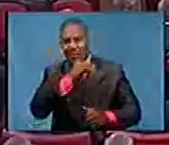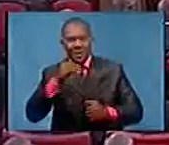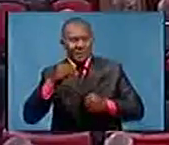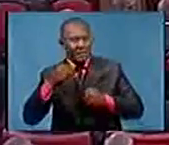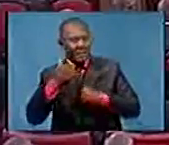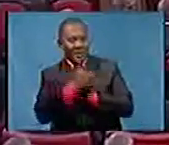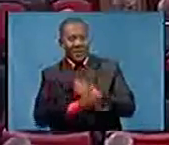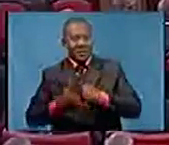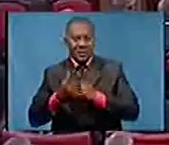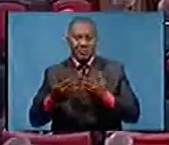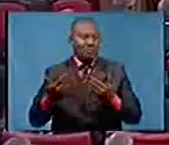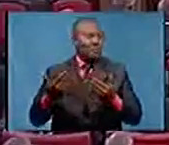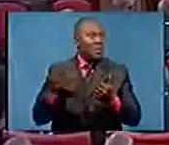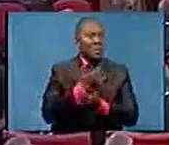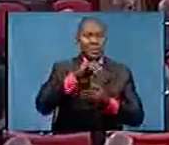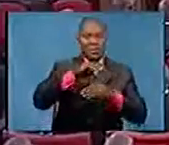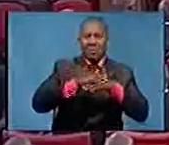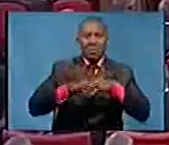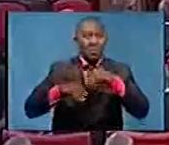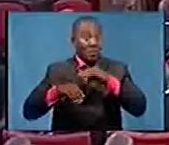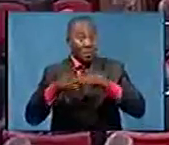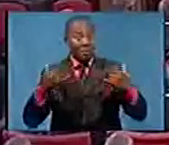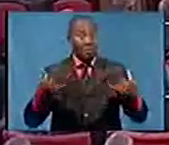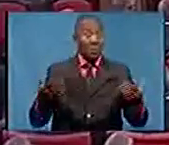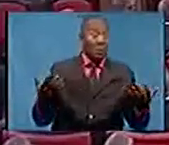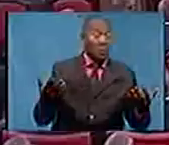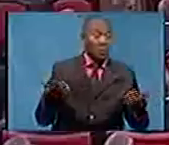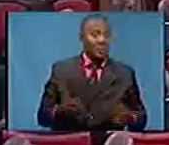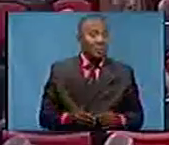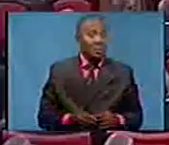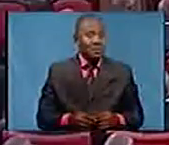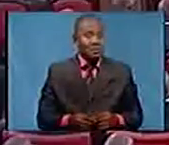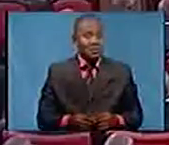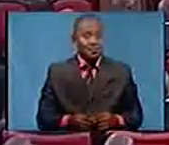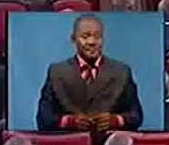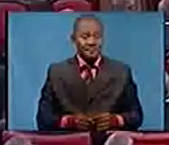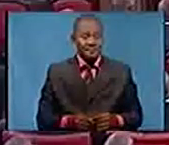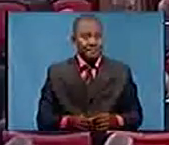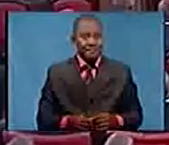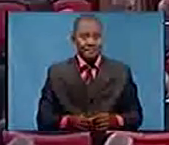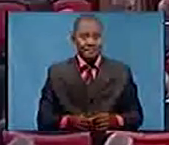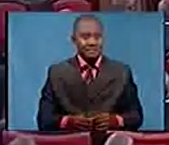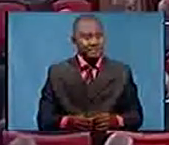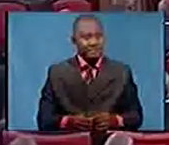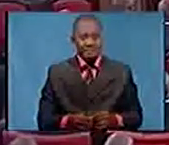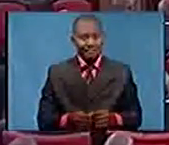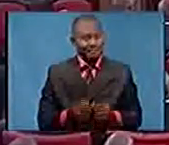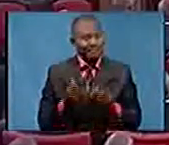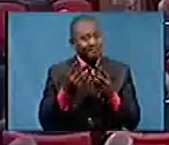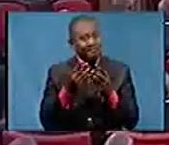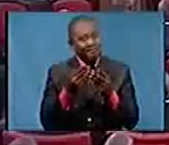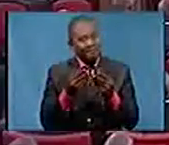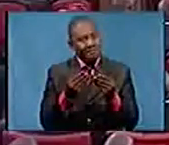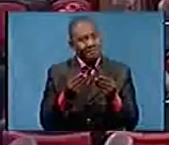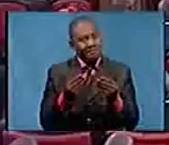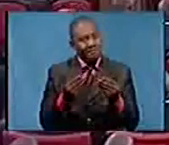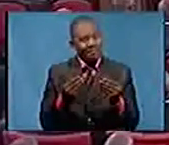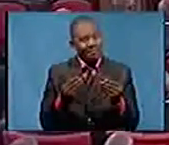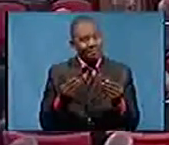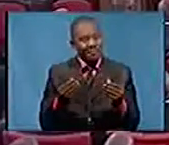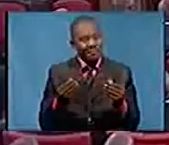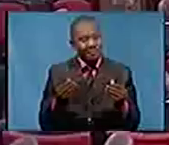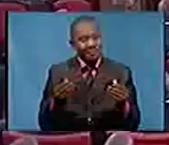Ghanaian hospitality. Now you see that, you know, it's waning. It's